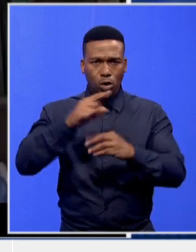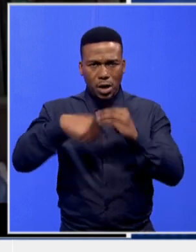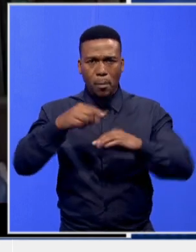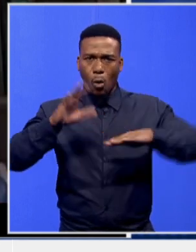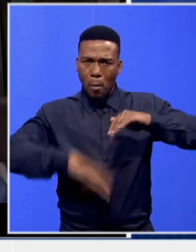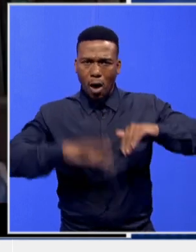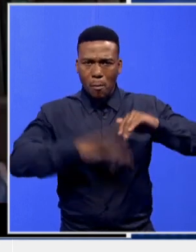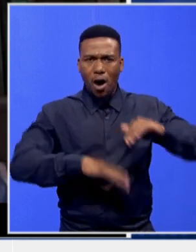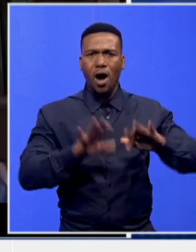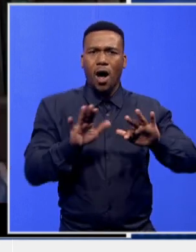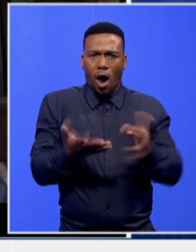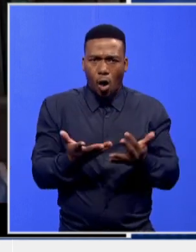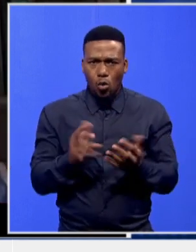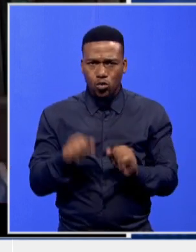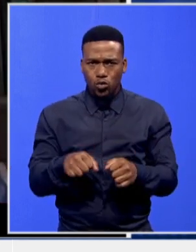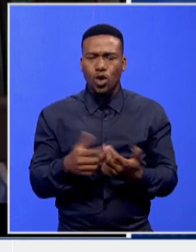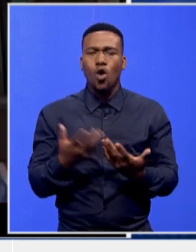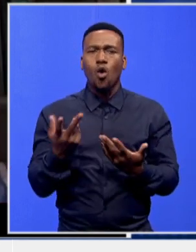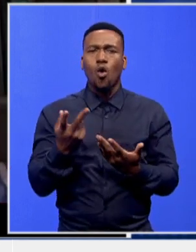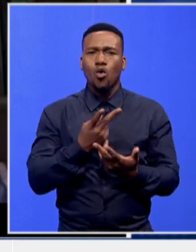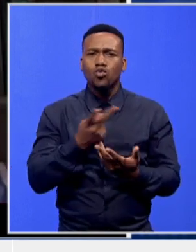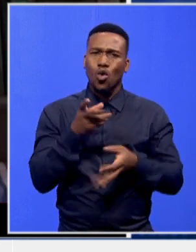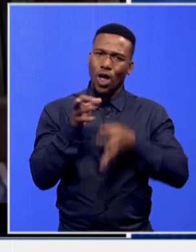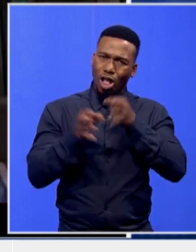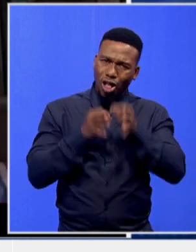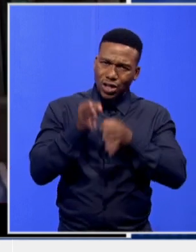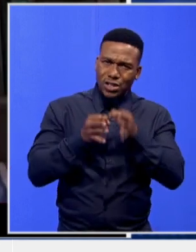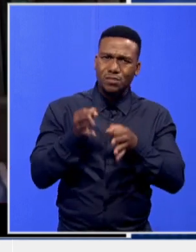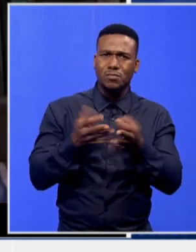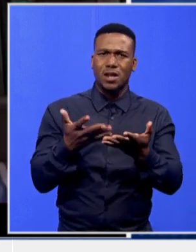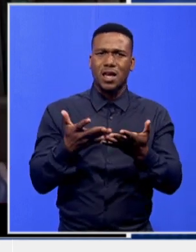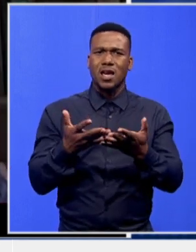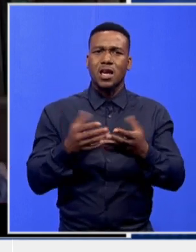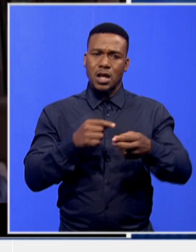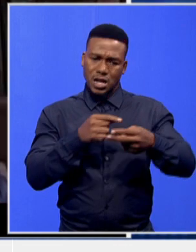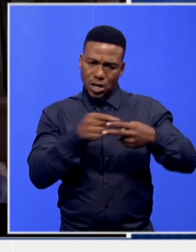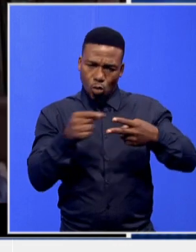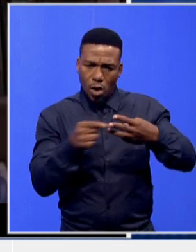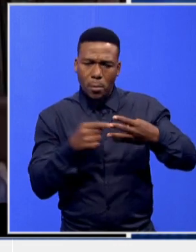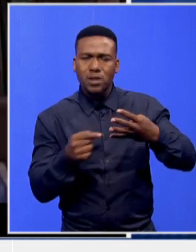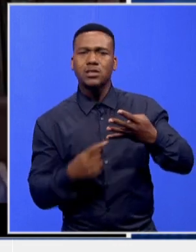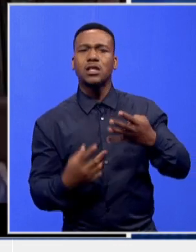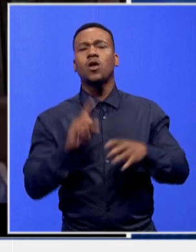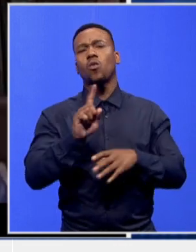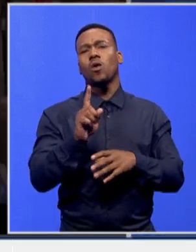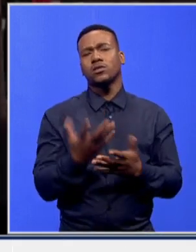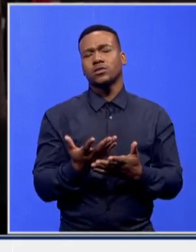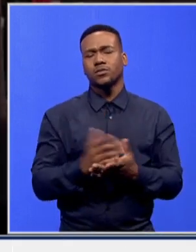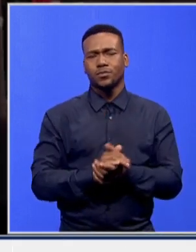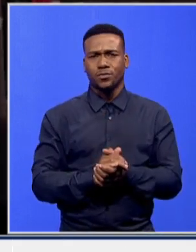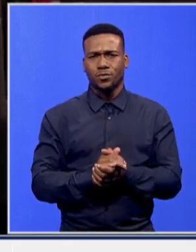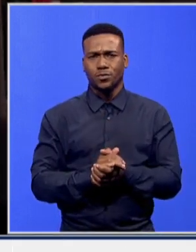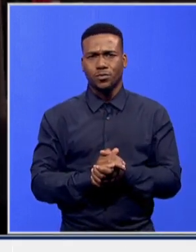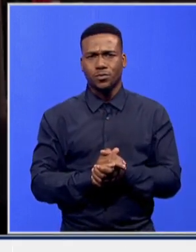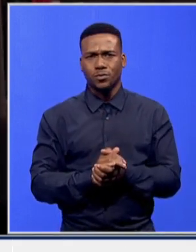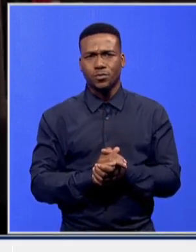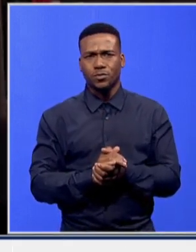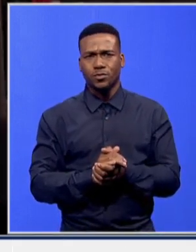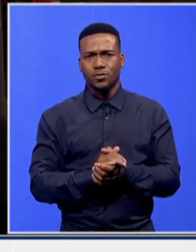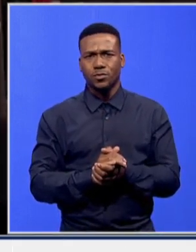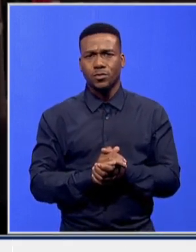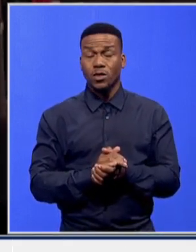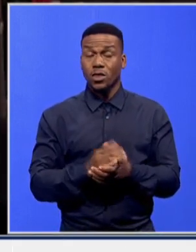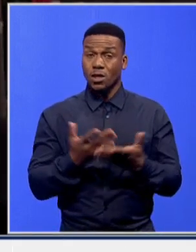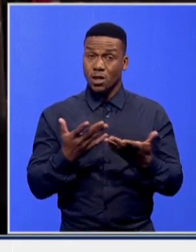proper disclosure in terms of those requirements as well. So then if these disclosures are